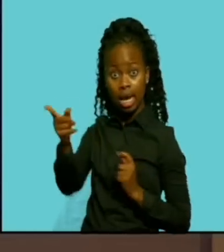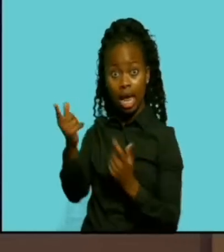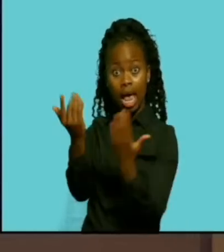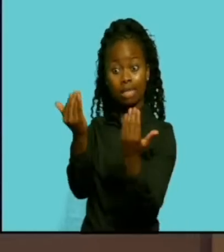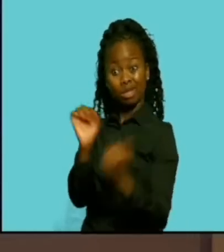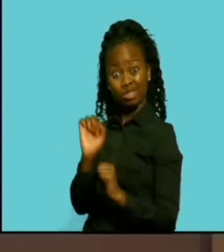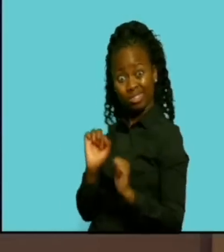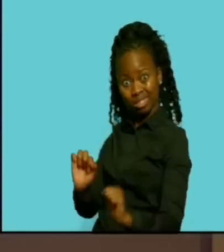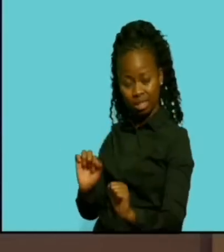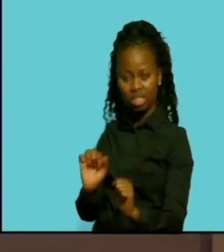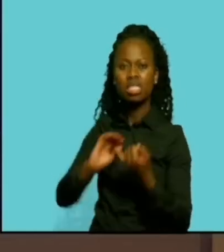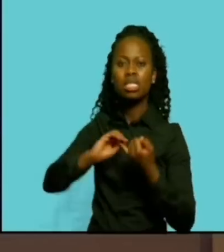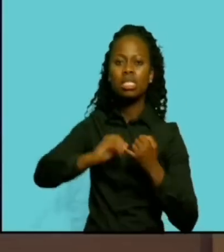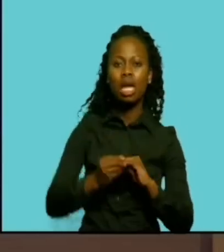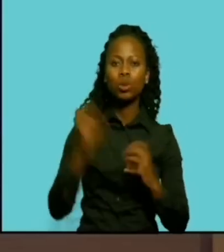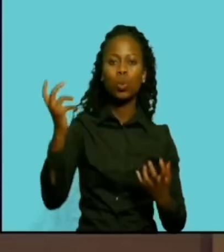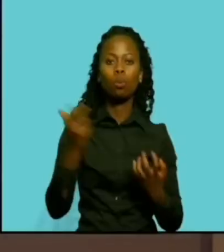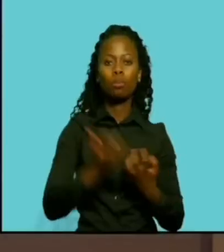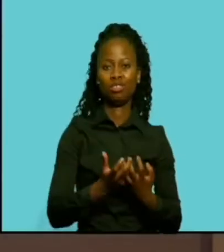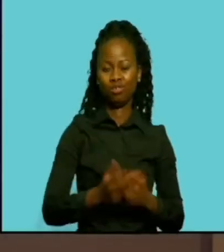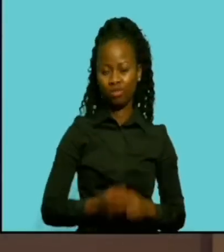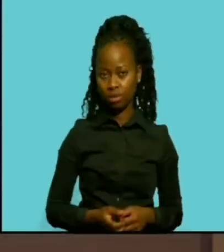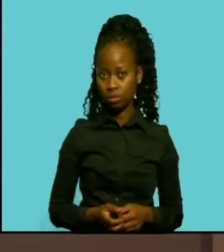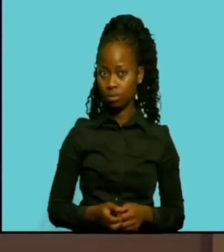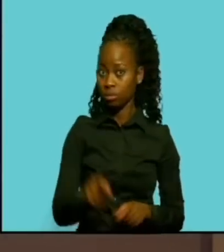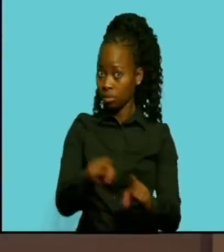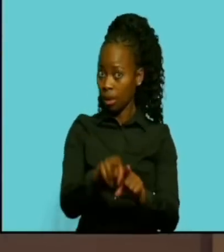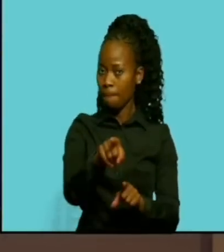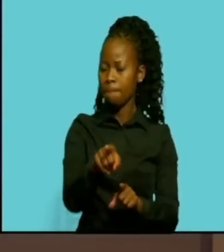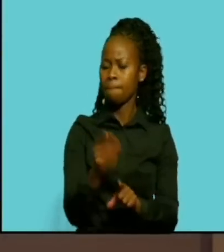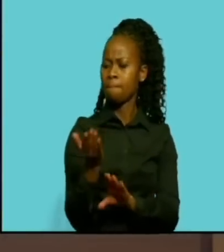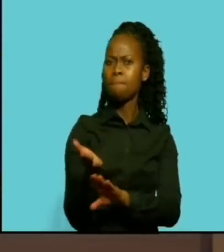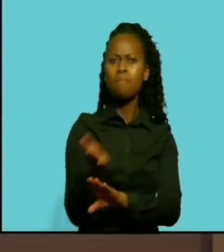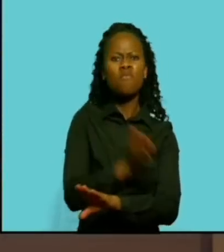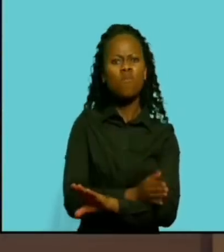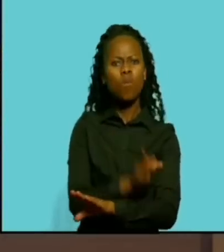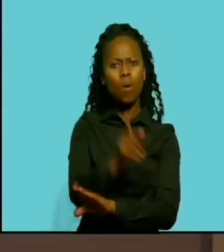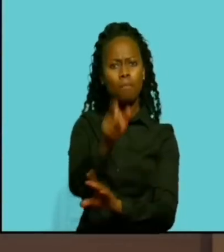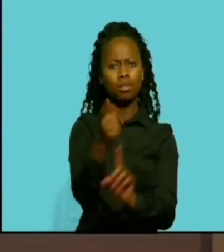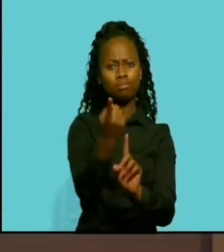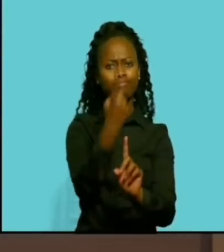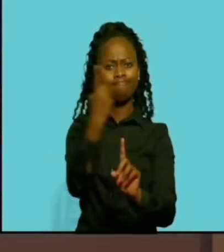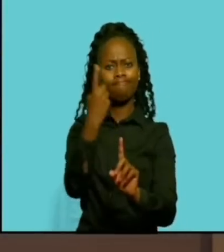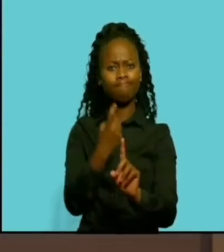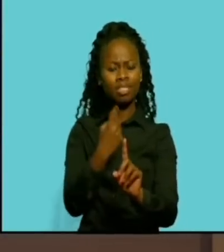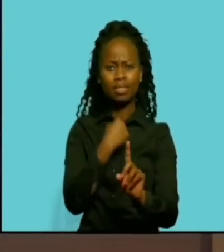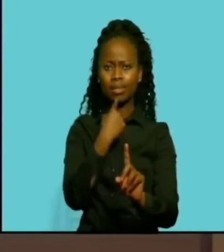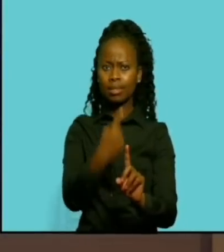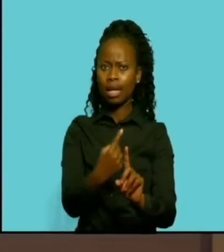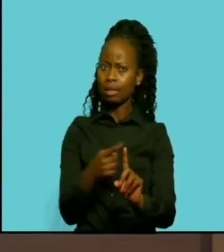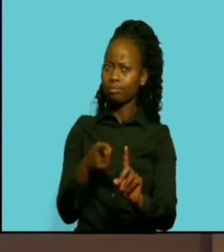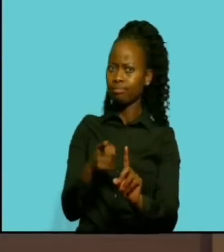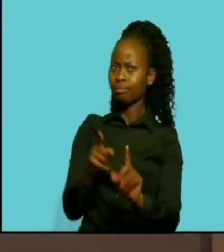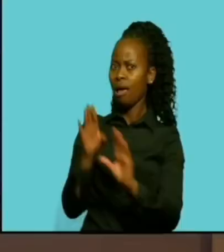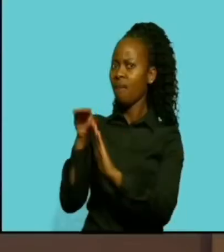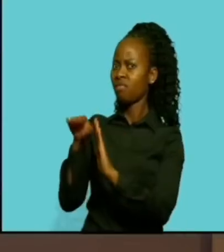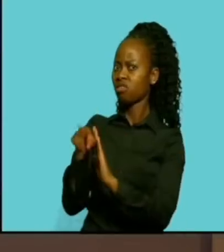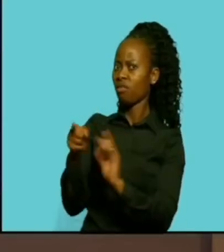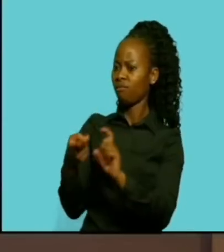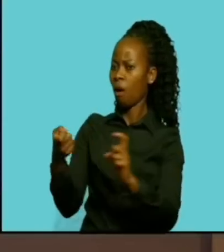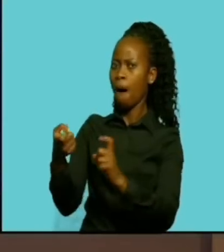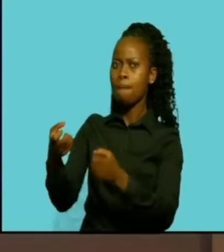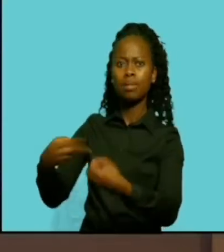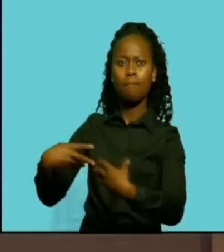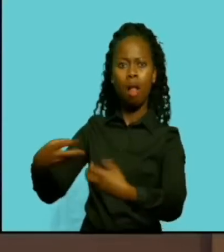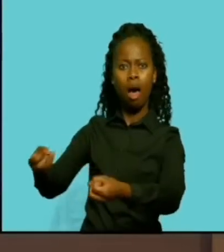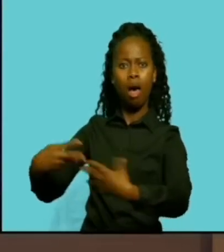expectations. And back to the question that was raised earlier on that says, but this inflation is from the supply side, there is nothing you